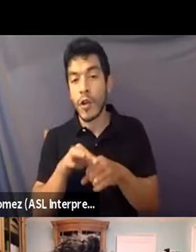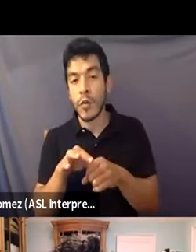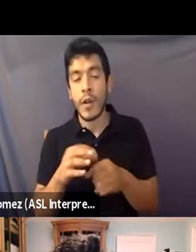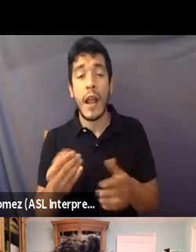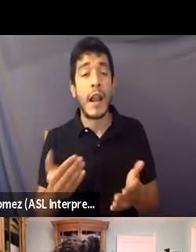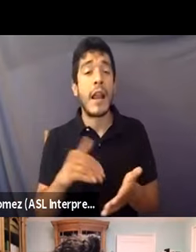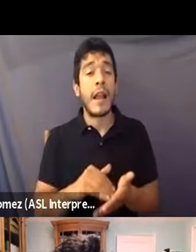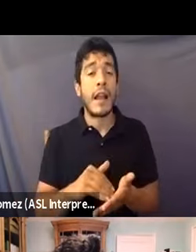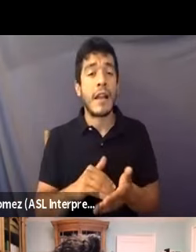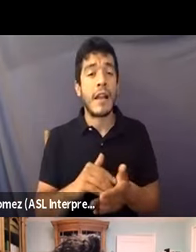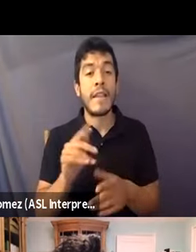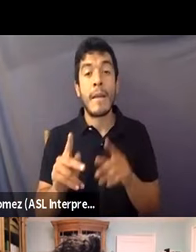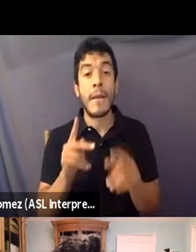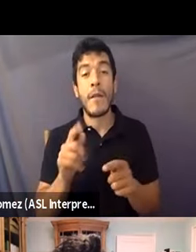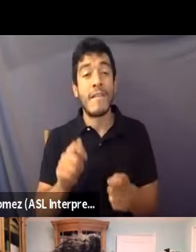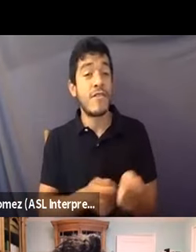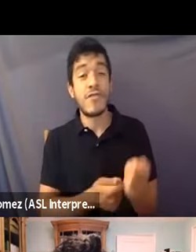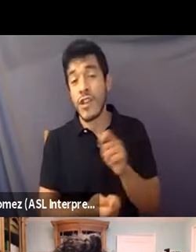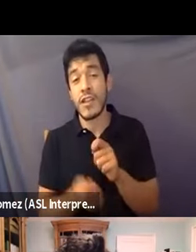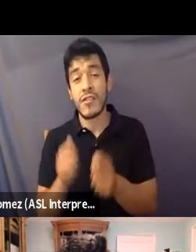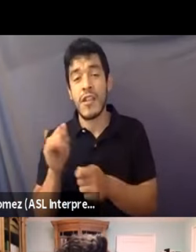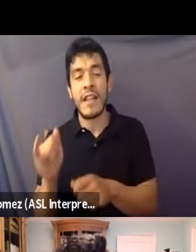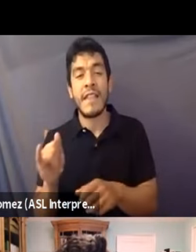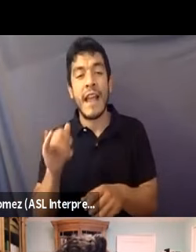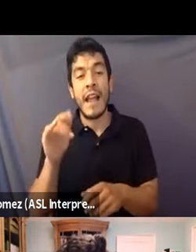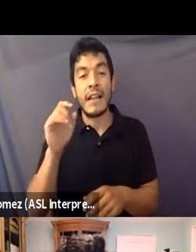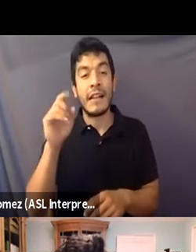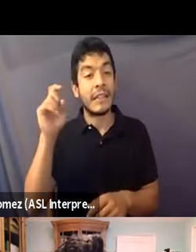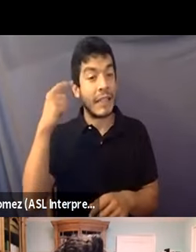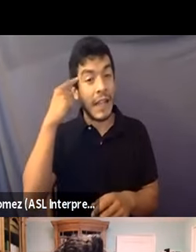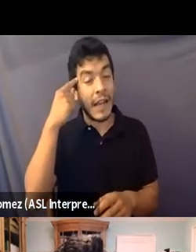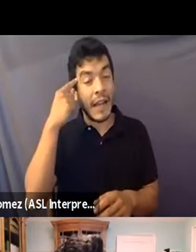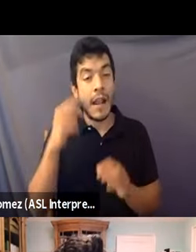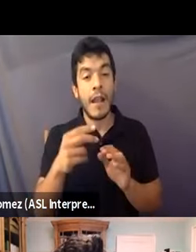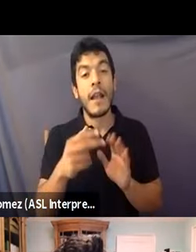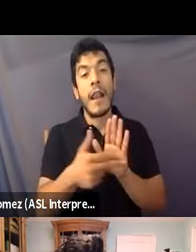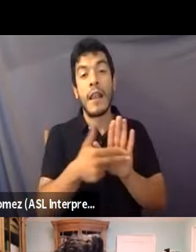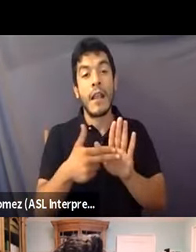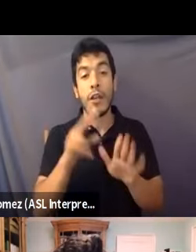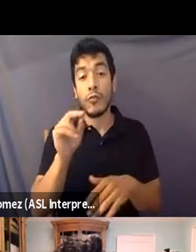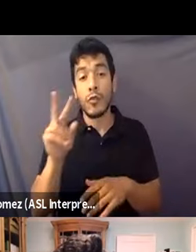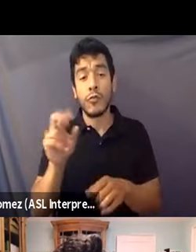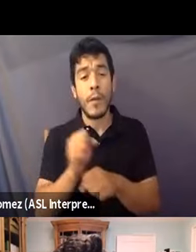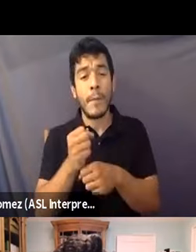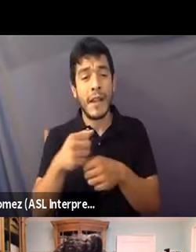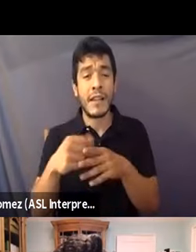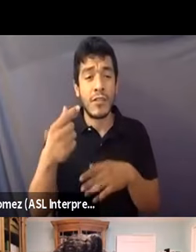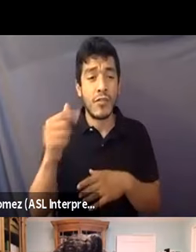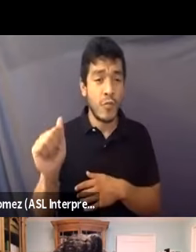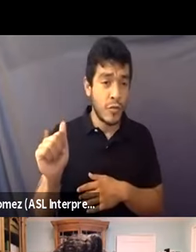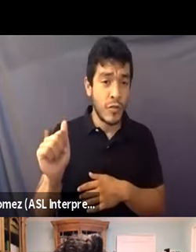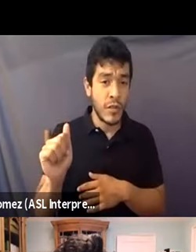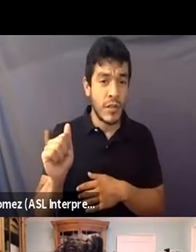number of changes that Senate Bill 202 has made in Georgia, we're talking about at least